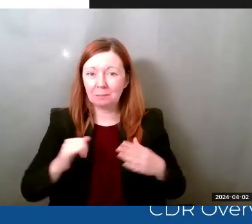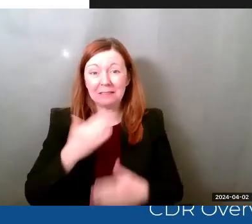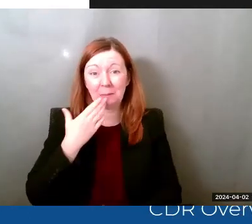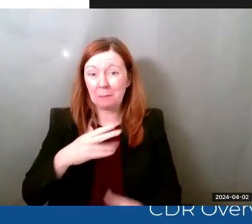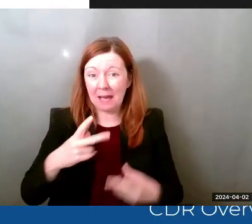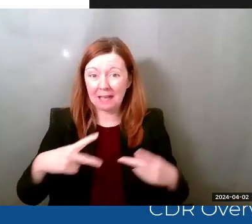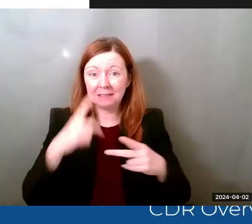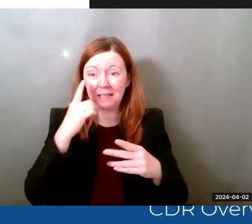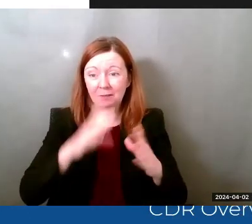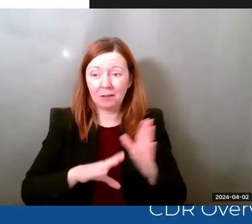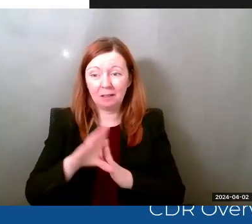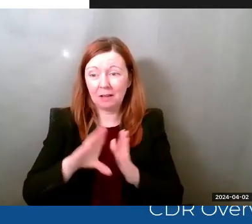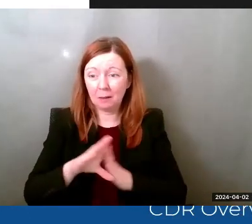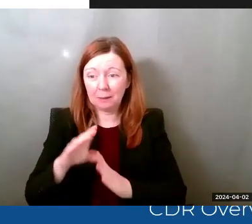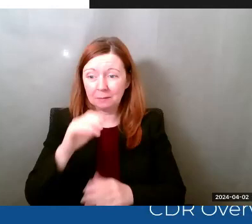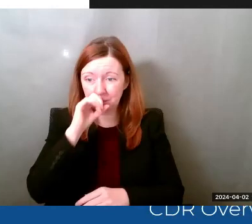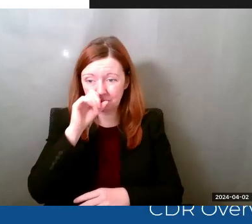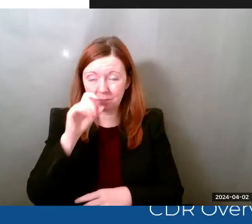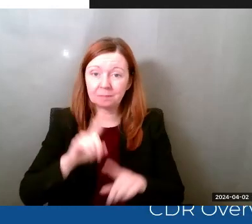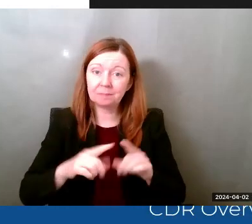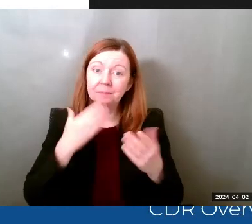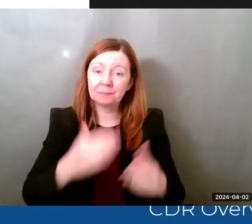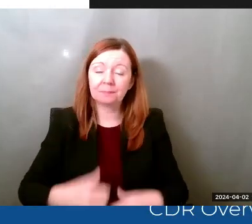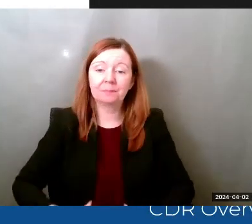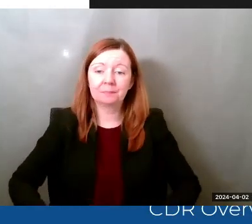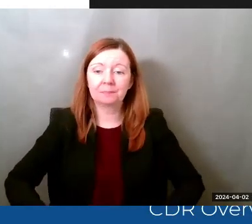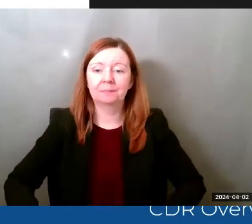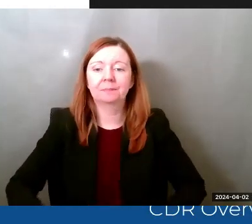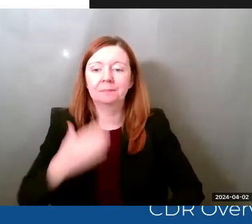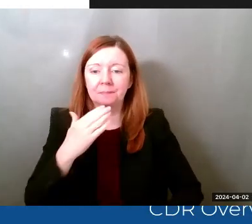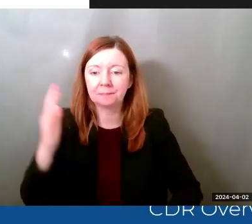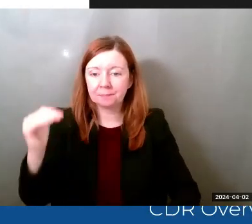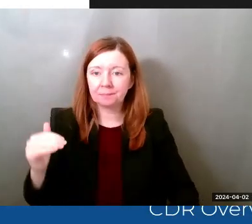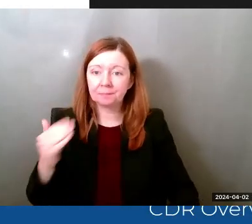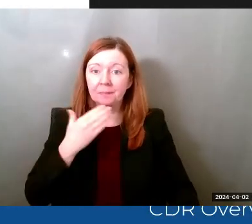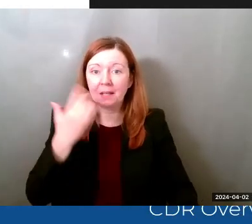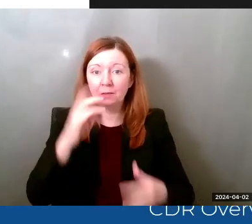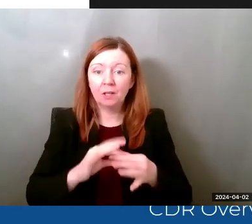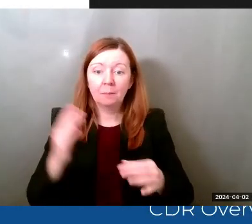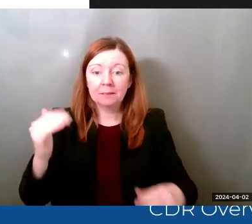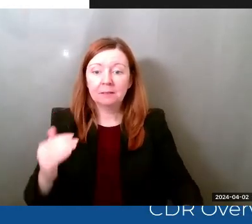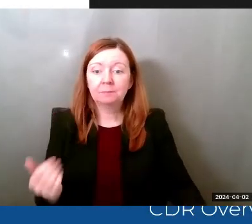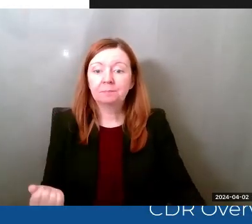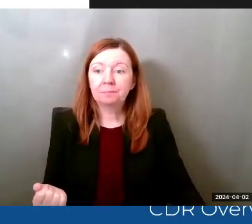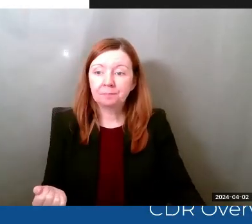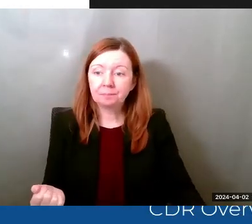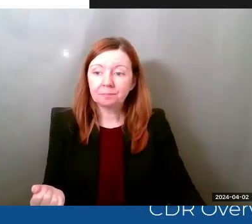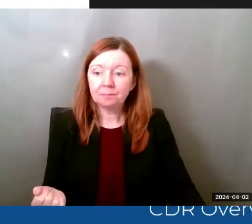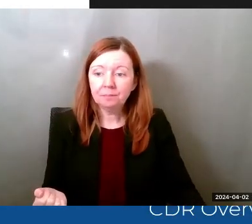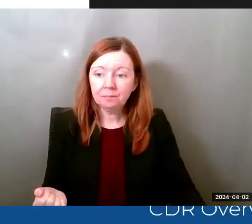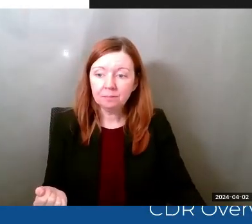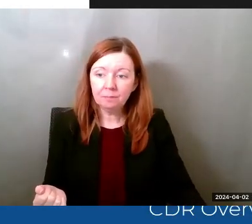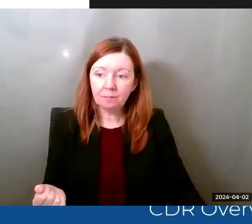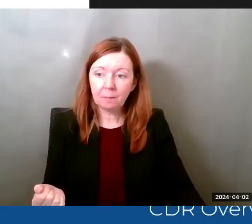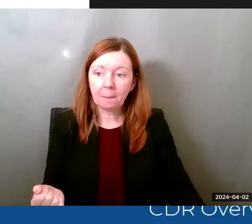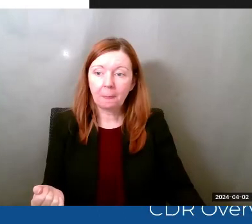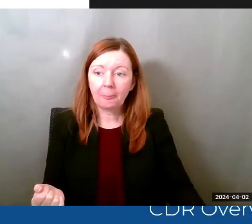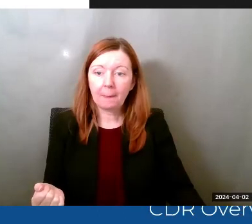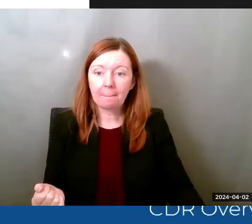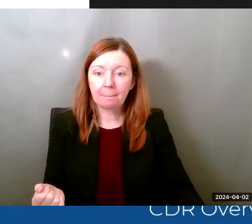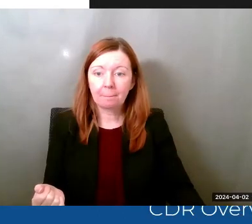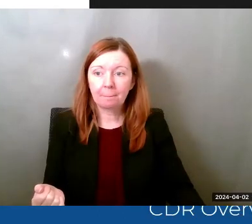site for the development? But thank you. All right, thank you. Thank you for your comments. Who do we have